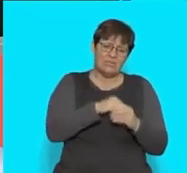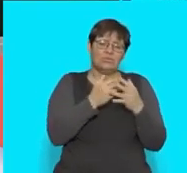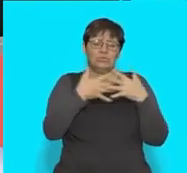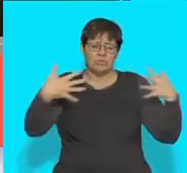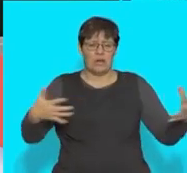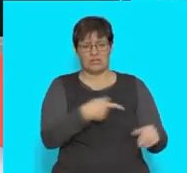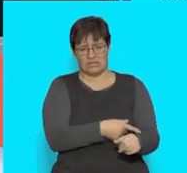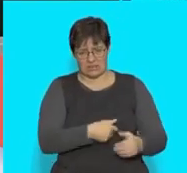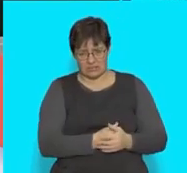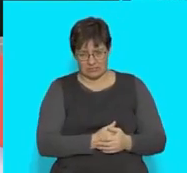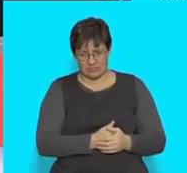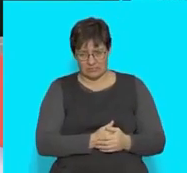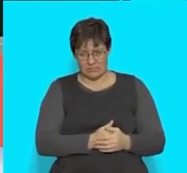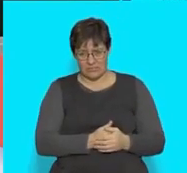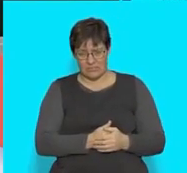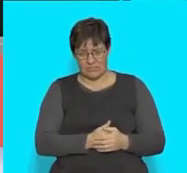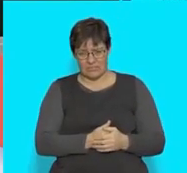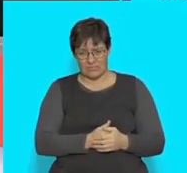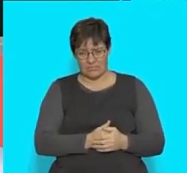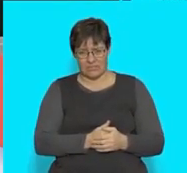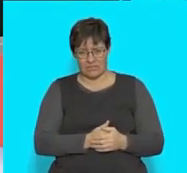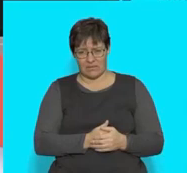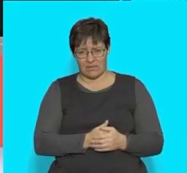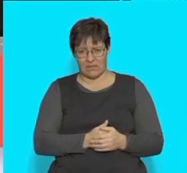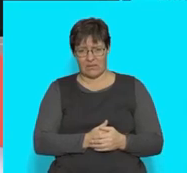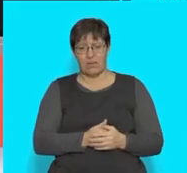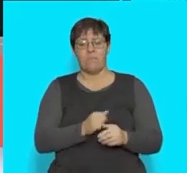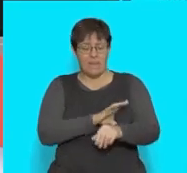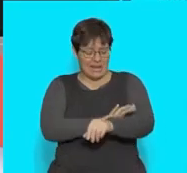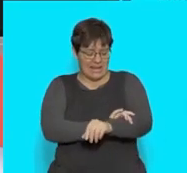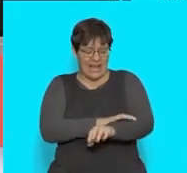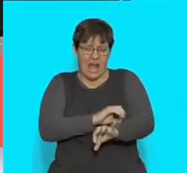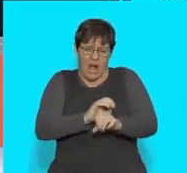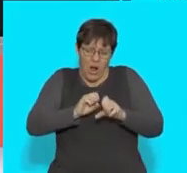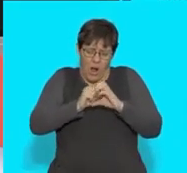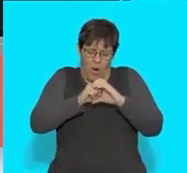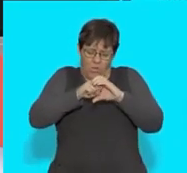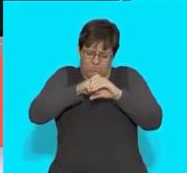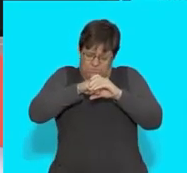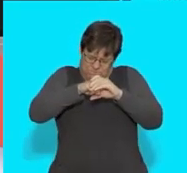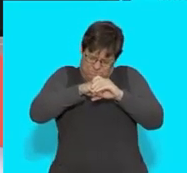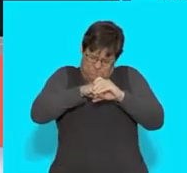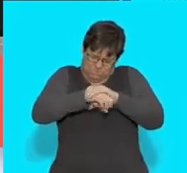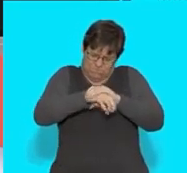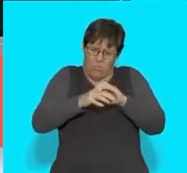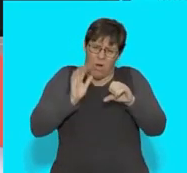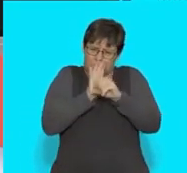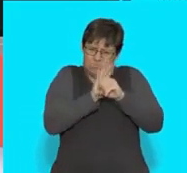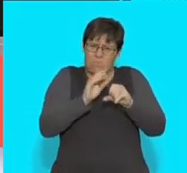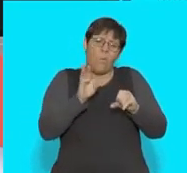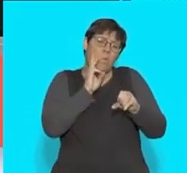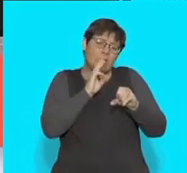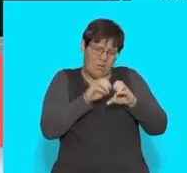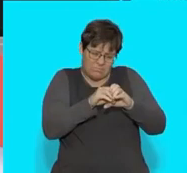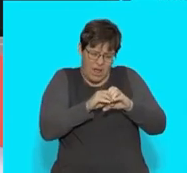water from our cells, interstitial, moves into my blood vessels are filled with fluid, and now they're under